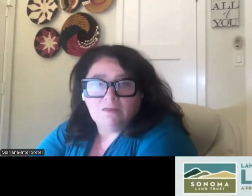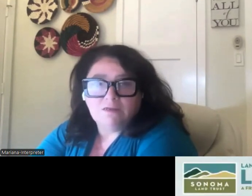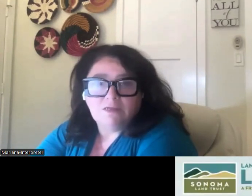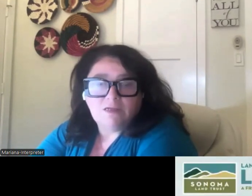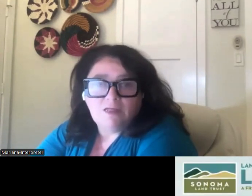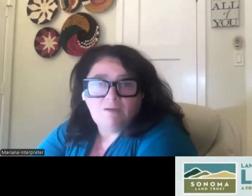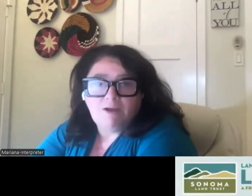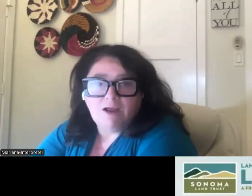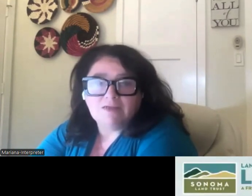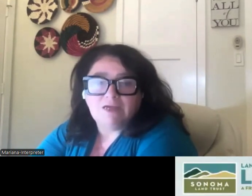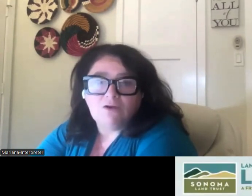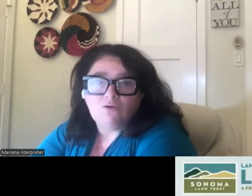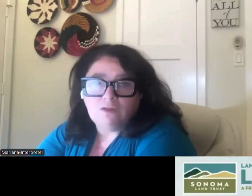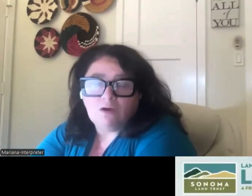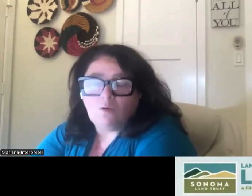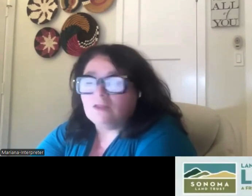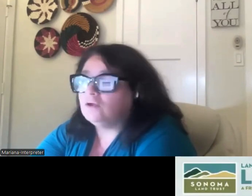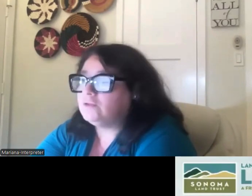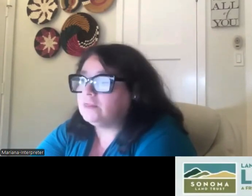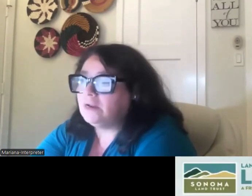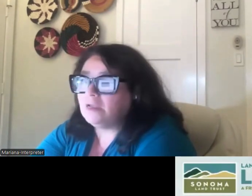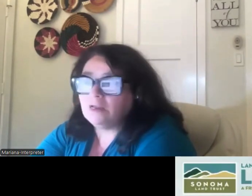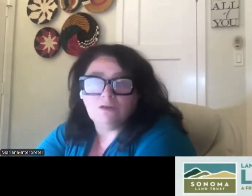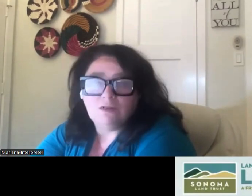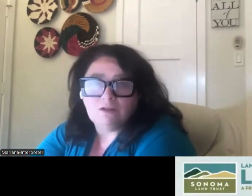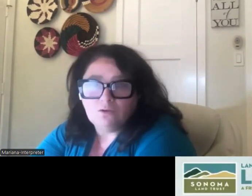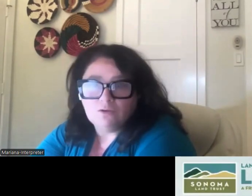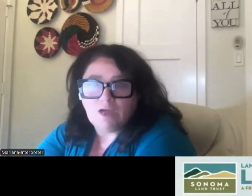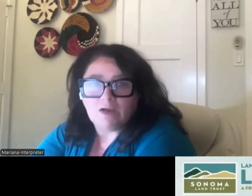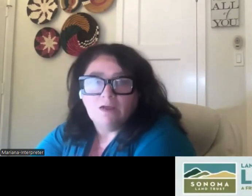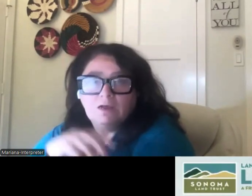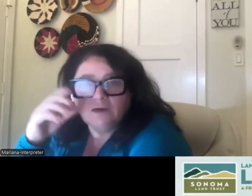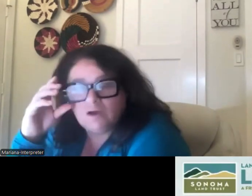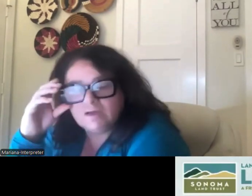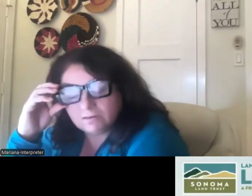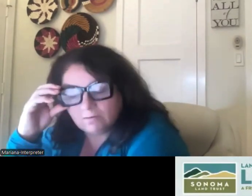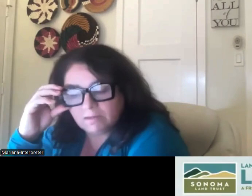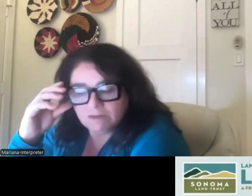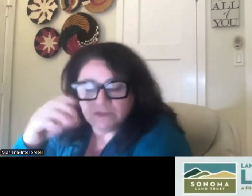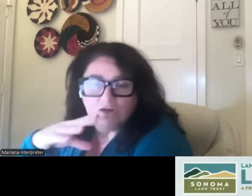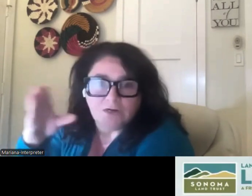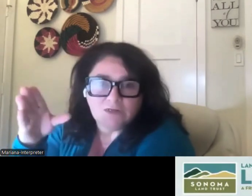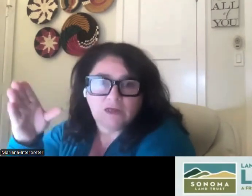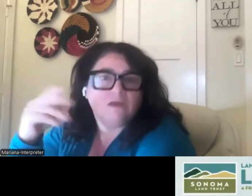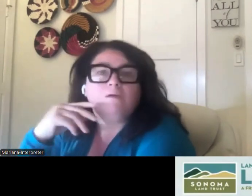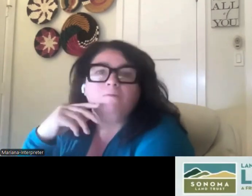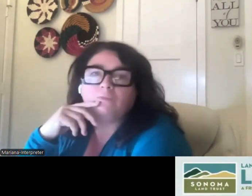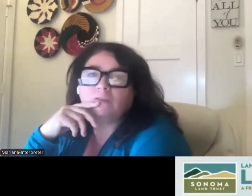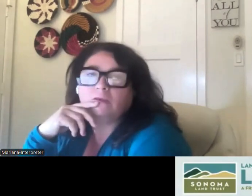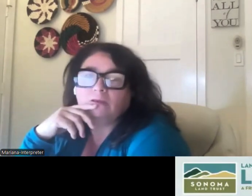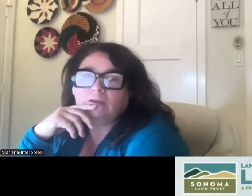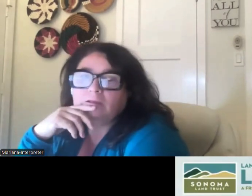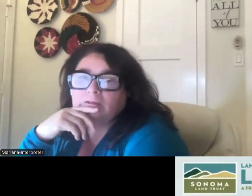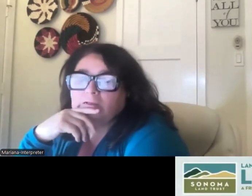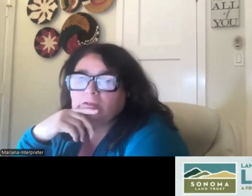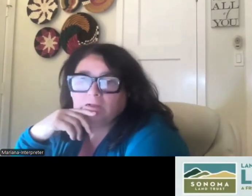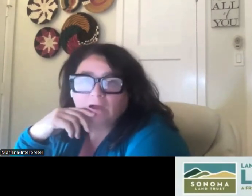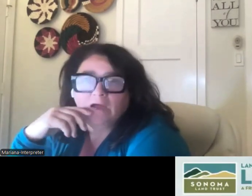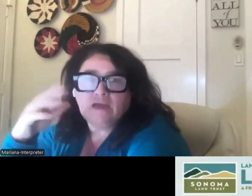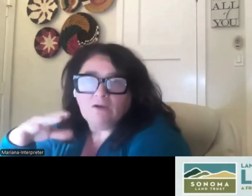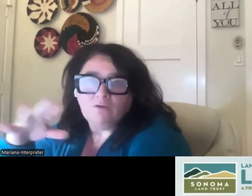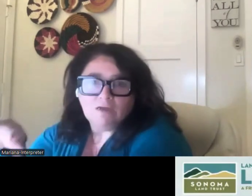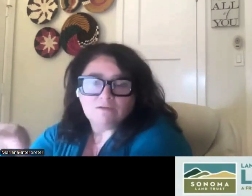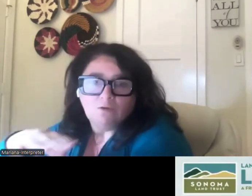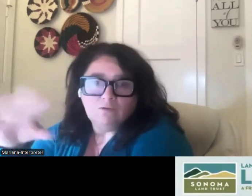flood. You don't see subdivisions there. There is some farming, but it's farming where you can afford to just let it